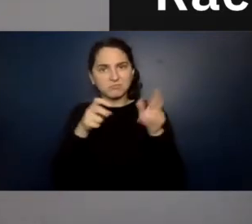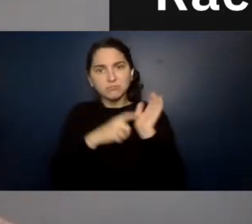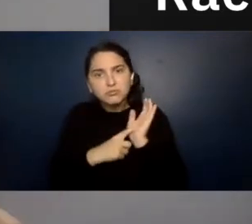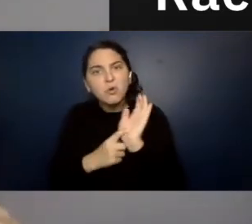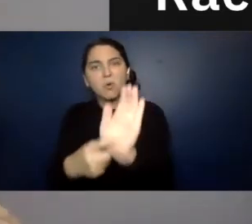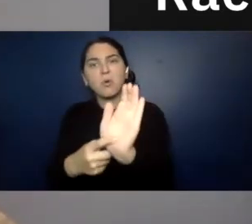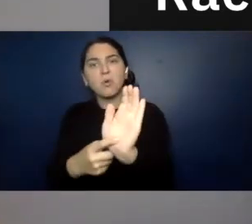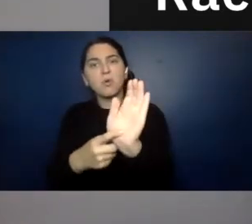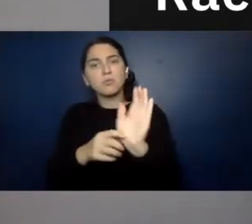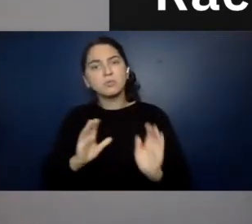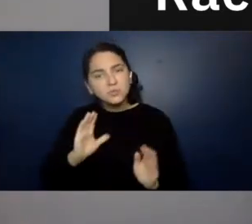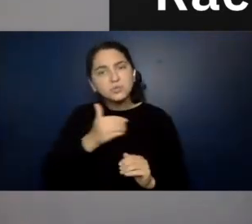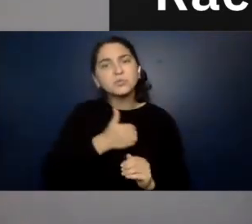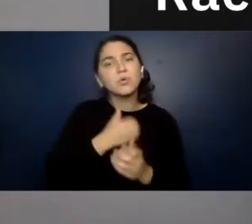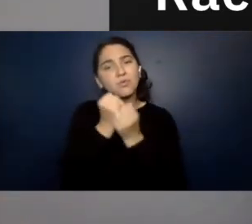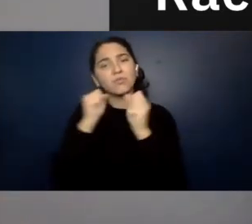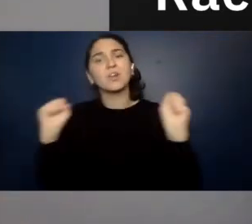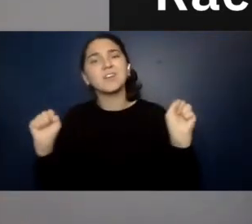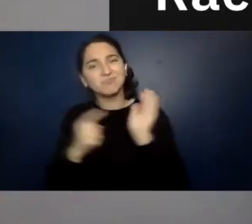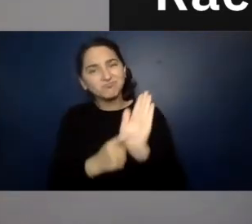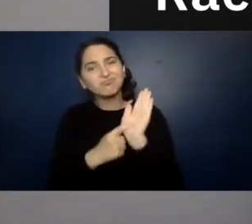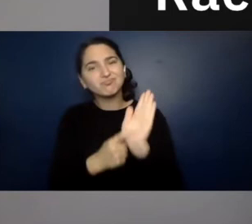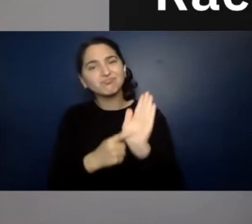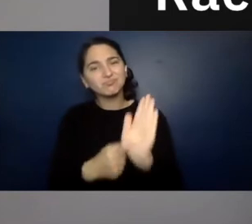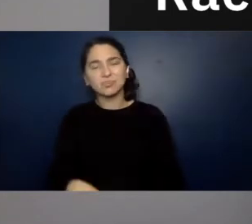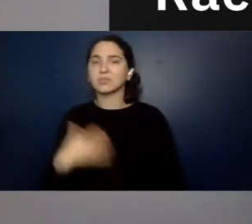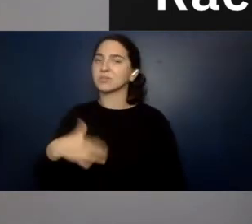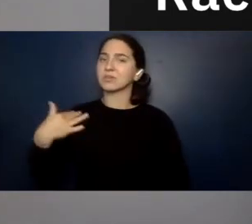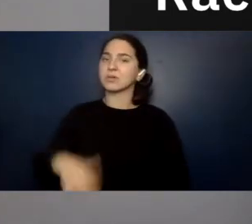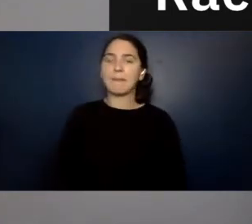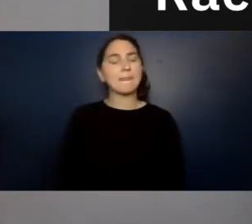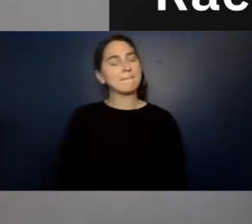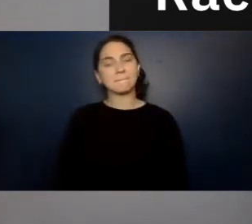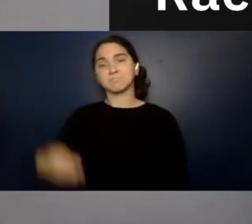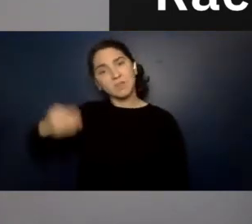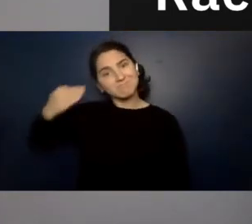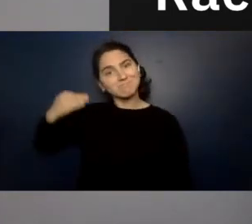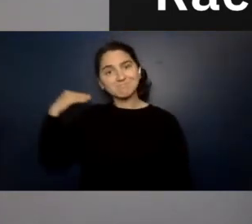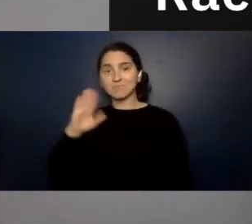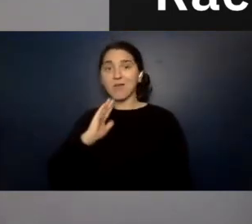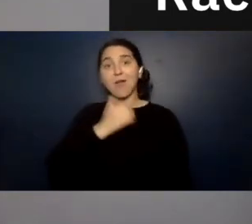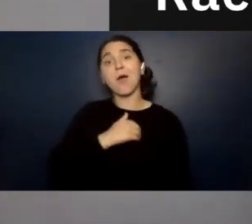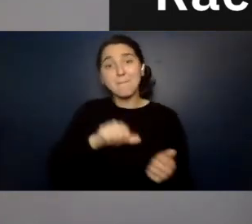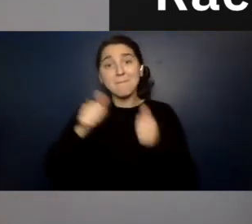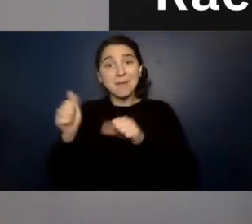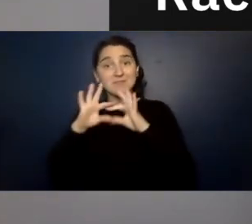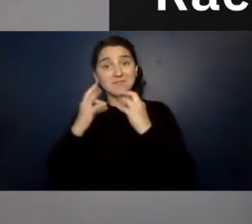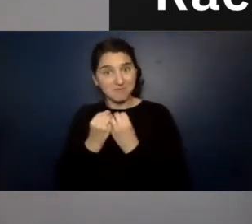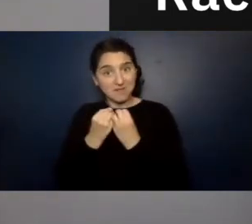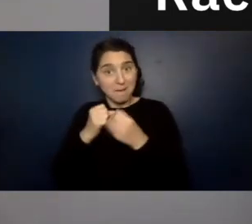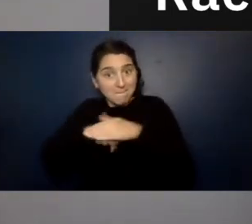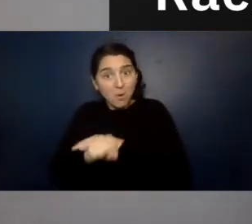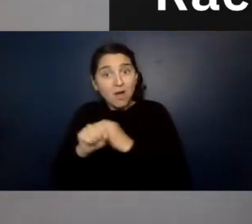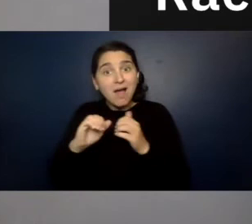means that people assumed that political stability required religious